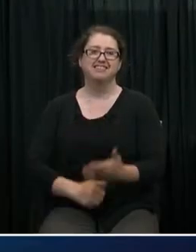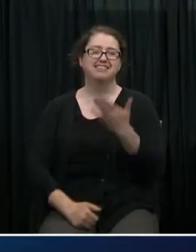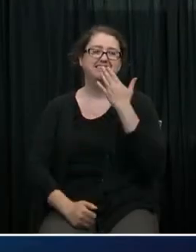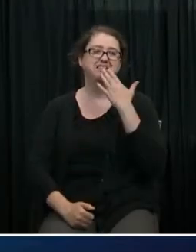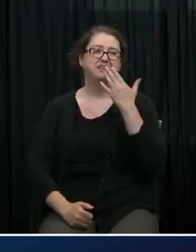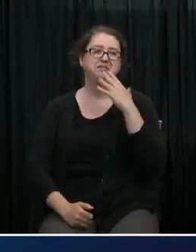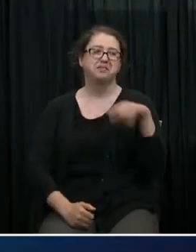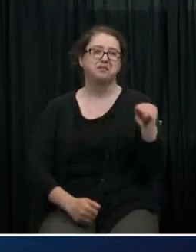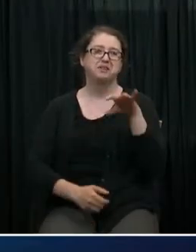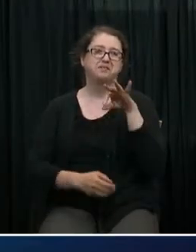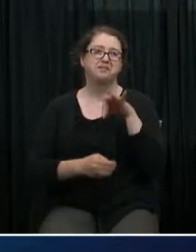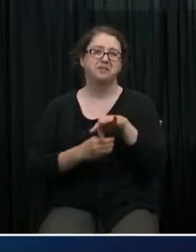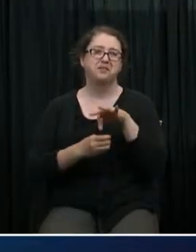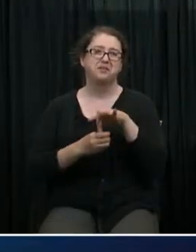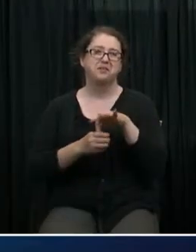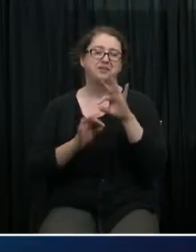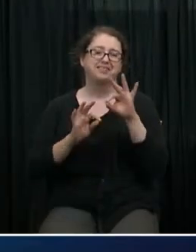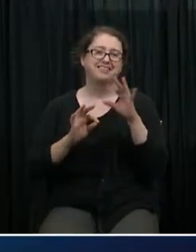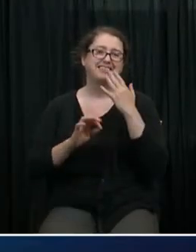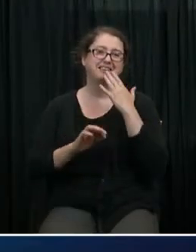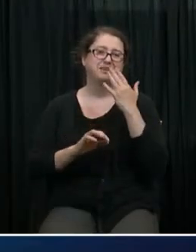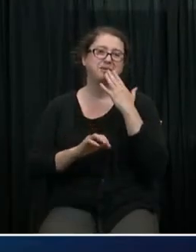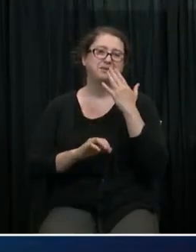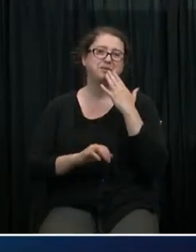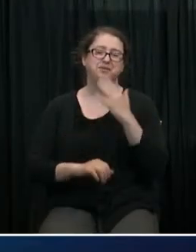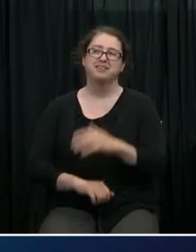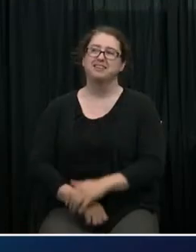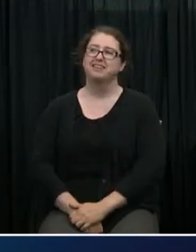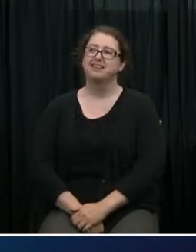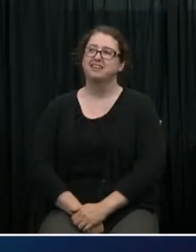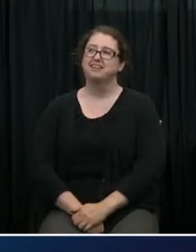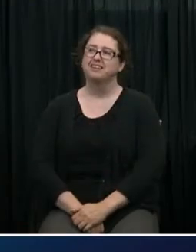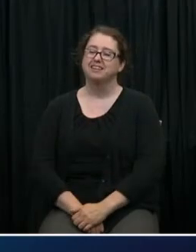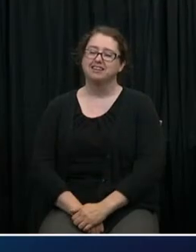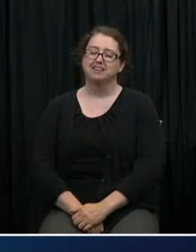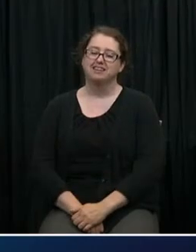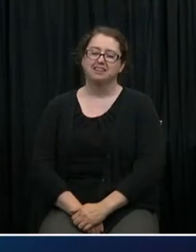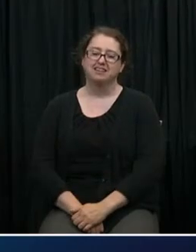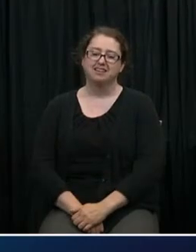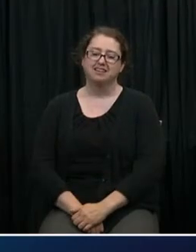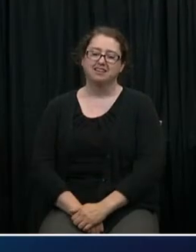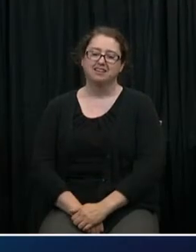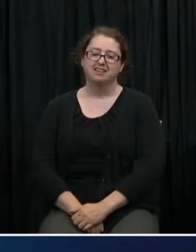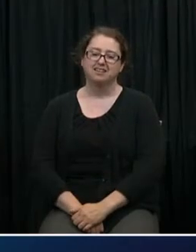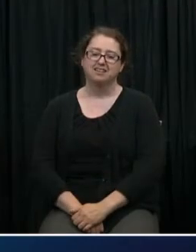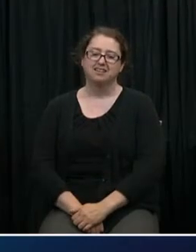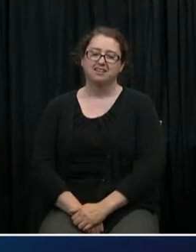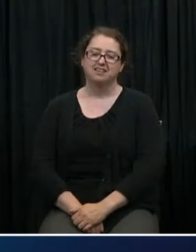voted. Then this motion is charged.